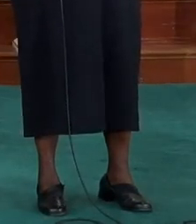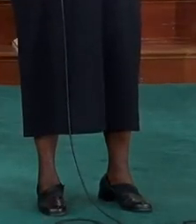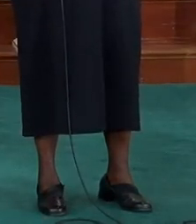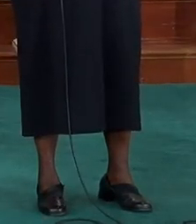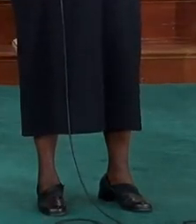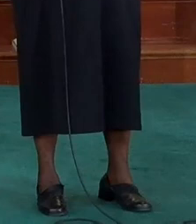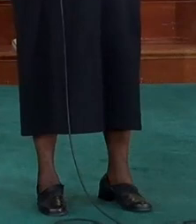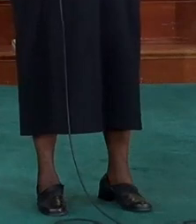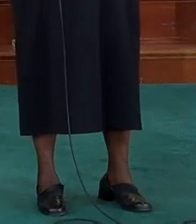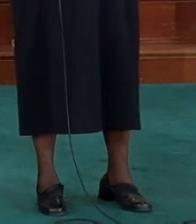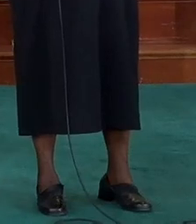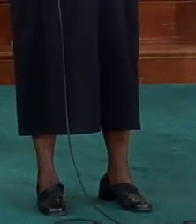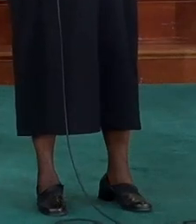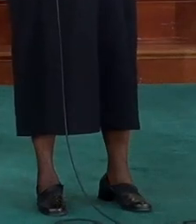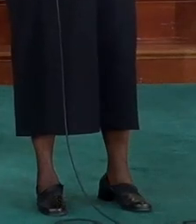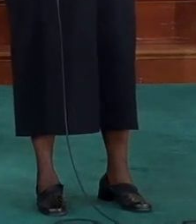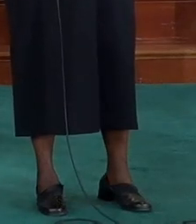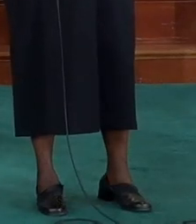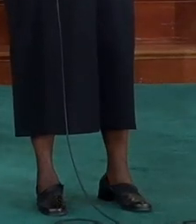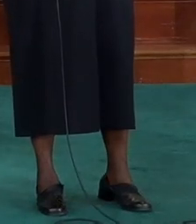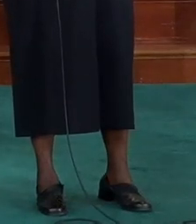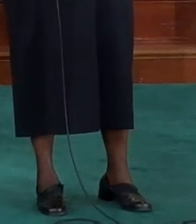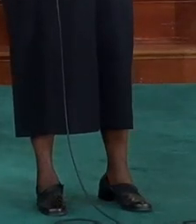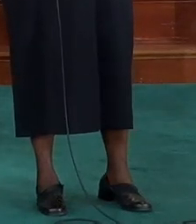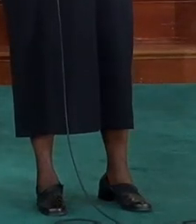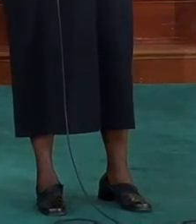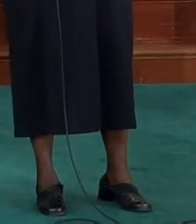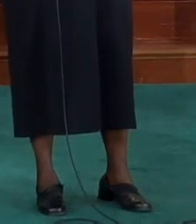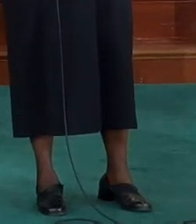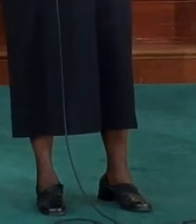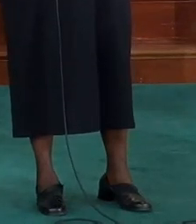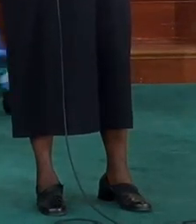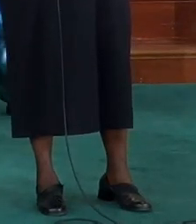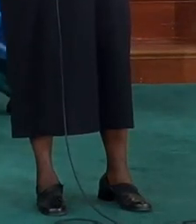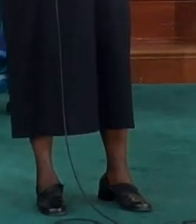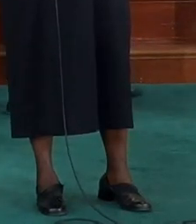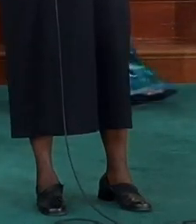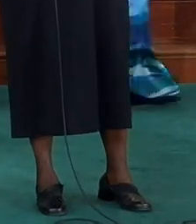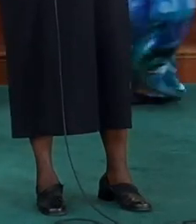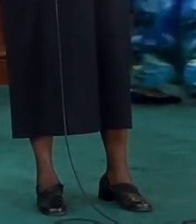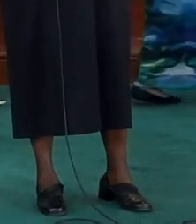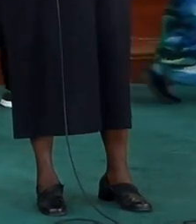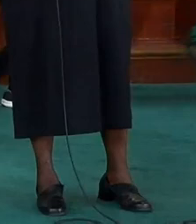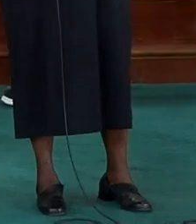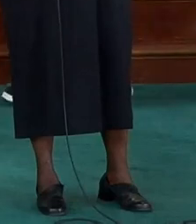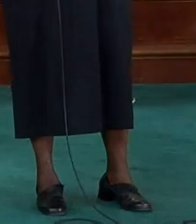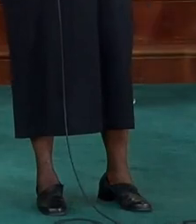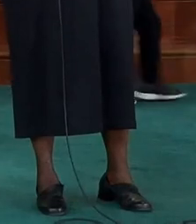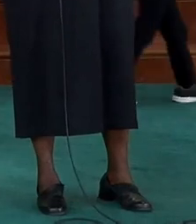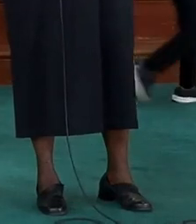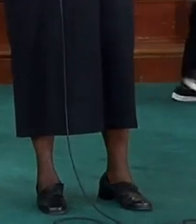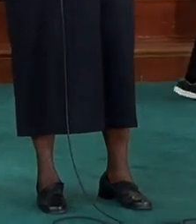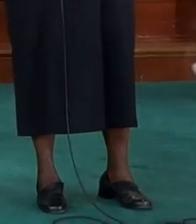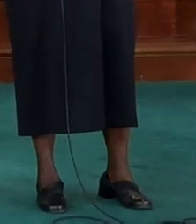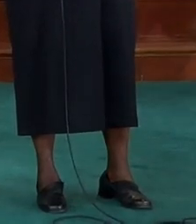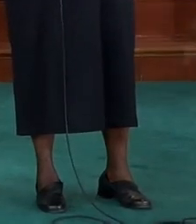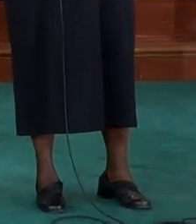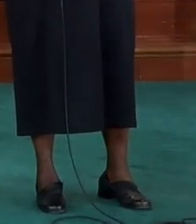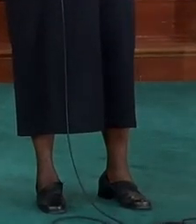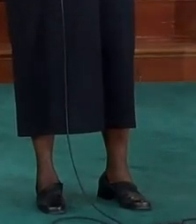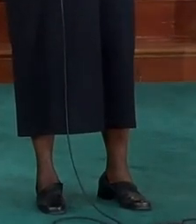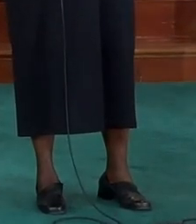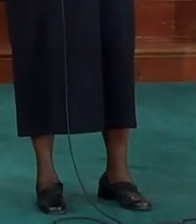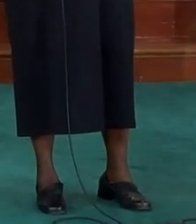Jesus. Yeah, he loves me. Praise the Lord. Yes. Yes, yes, Jesus.